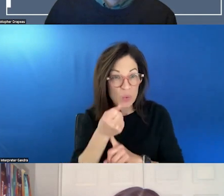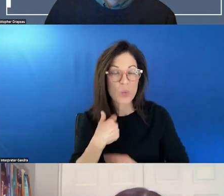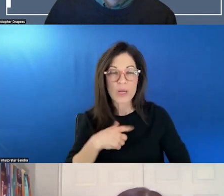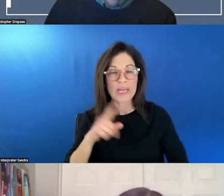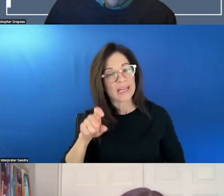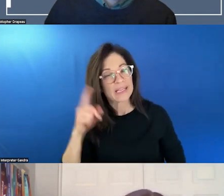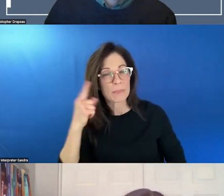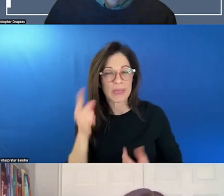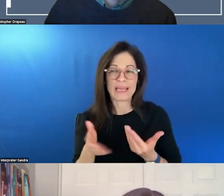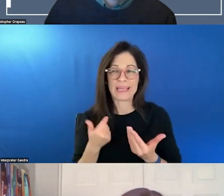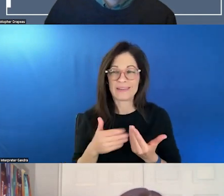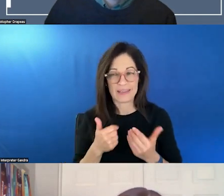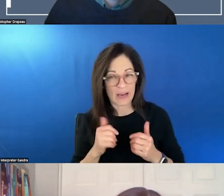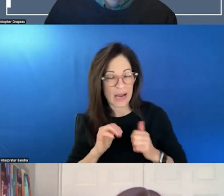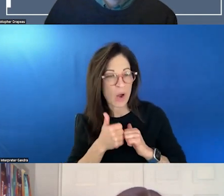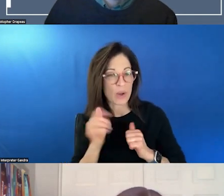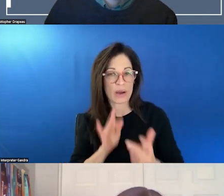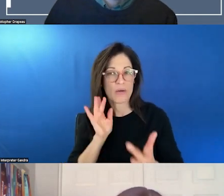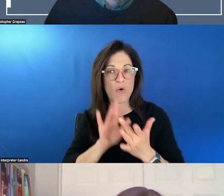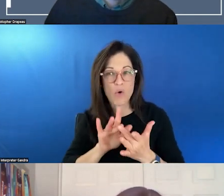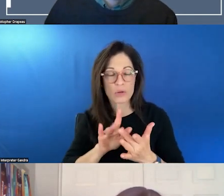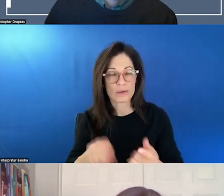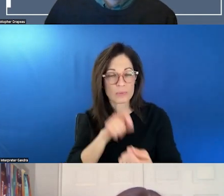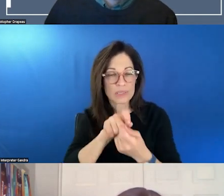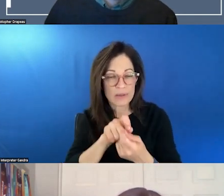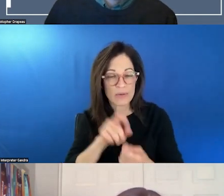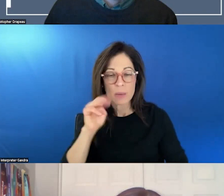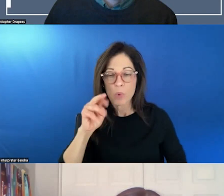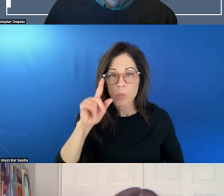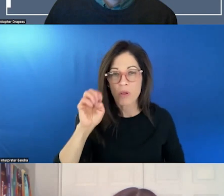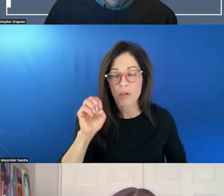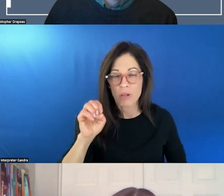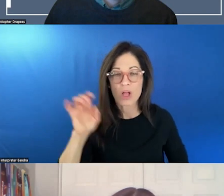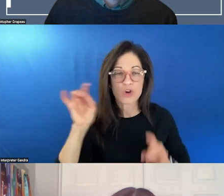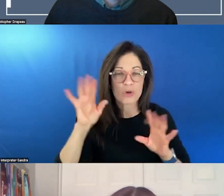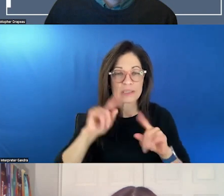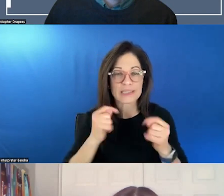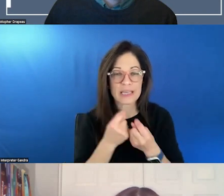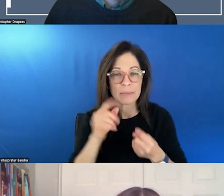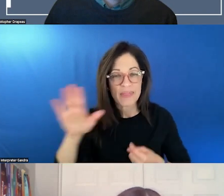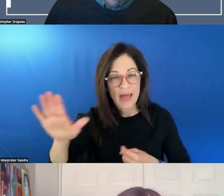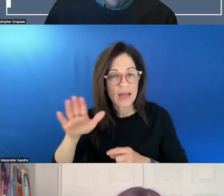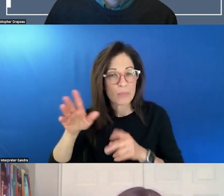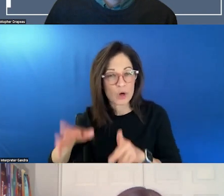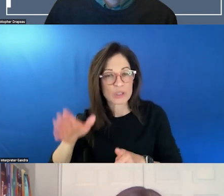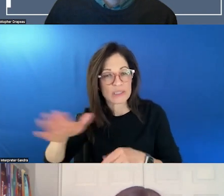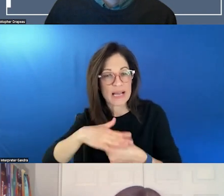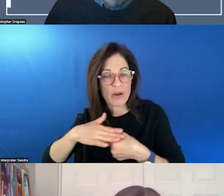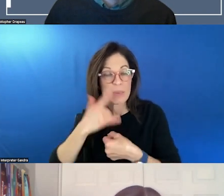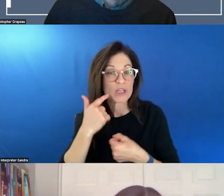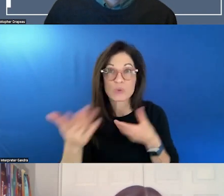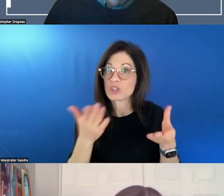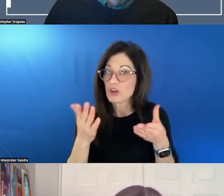out how to get a hold of the specific mobile crisis team in their area, since we serve people across the